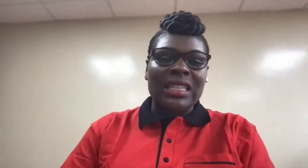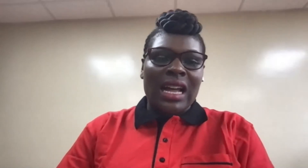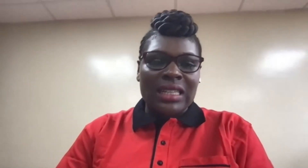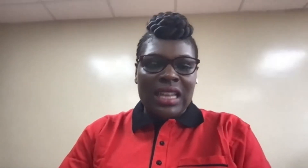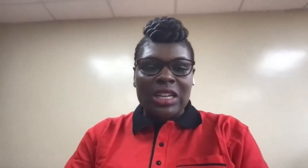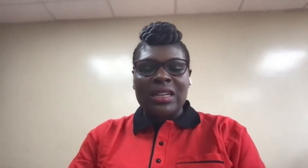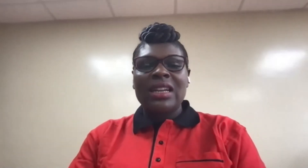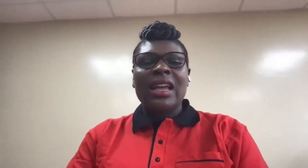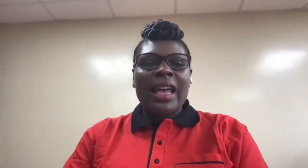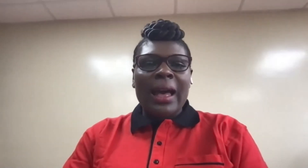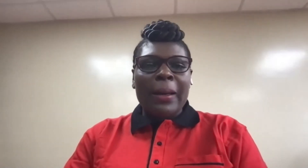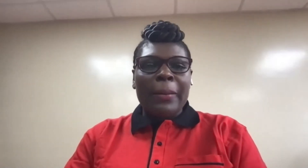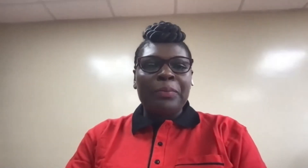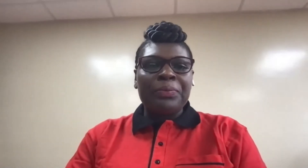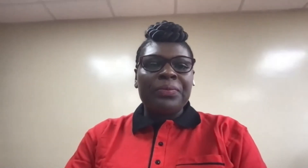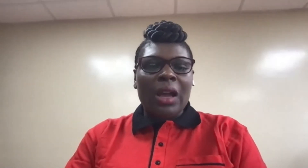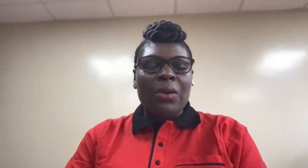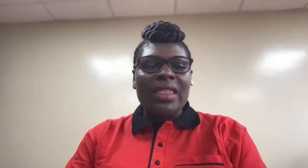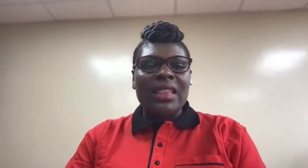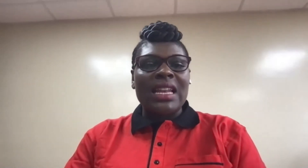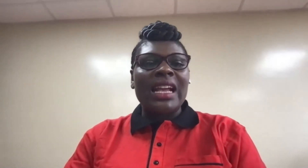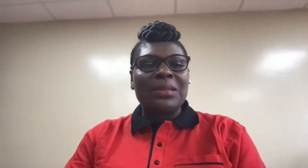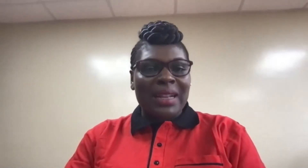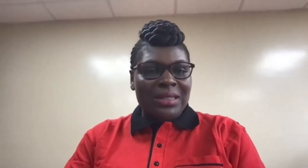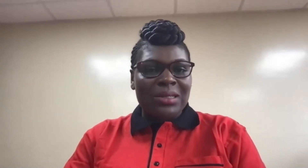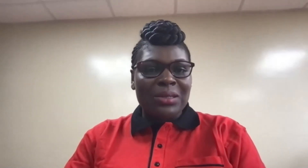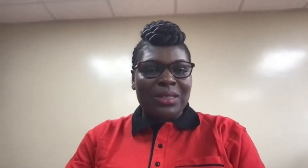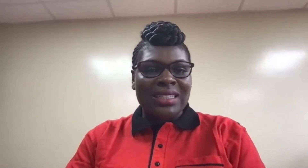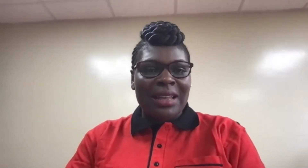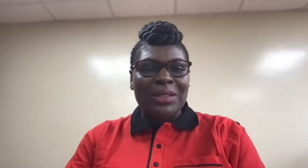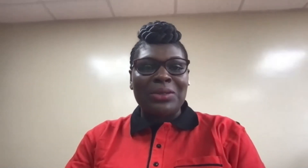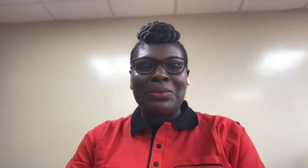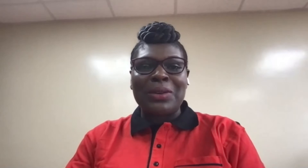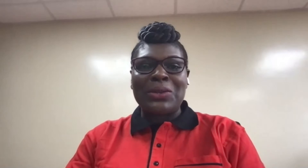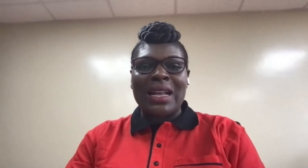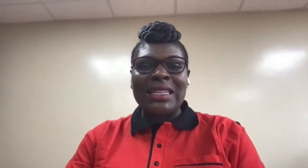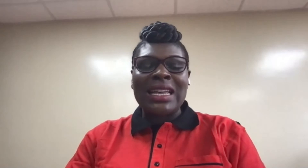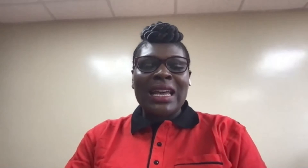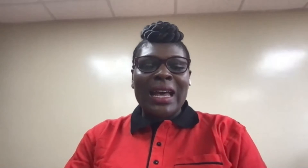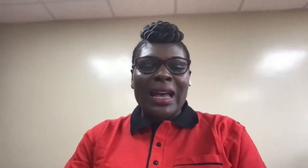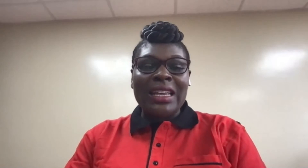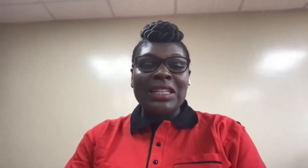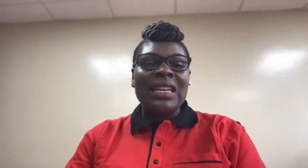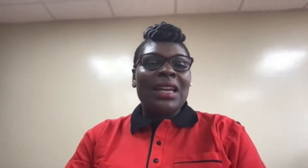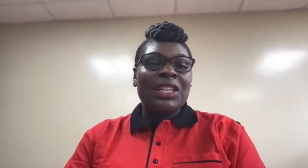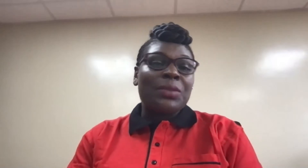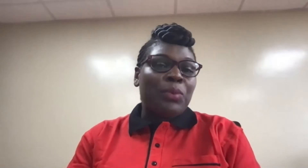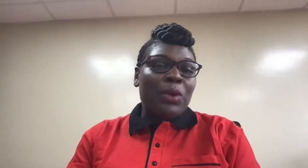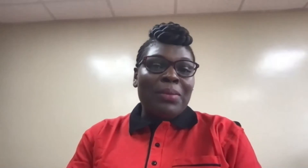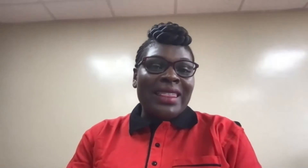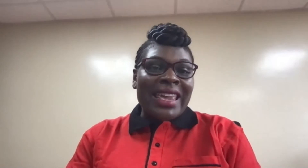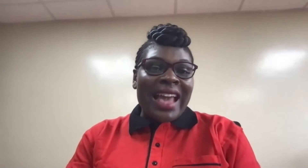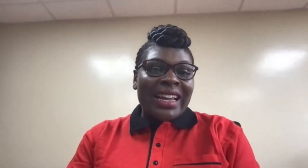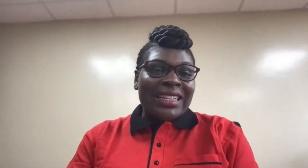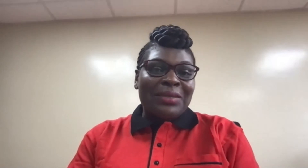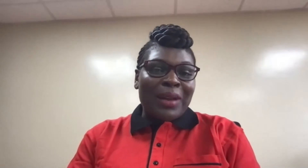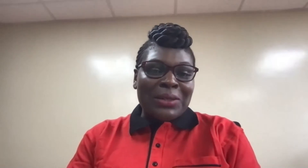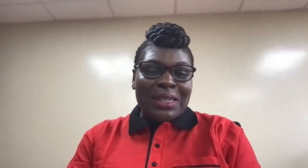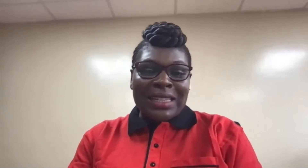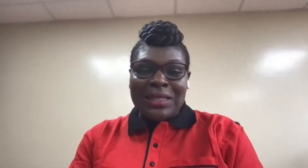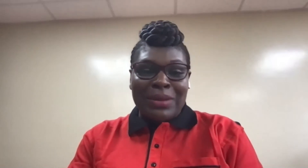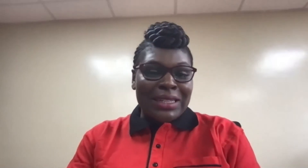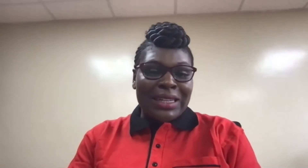next session, or rather the next person who was coming to speak to us. She's probably the youngest